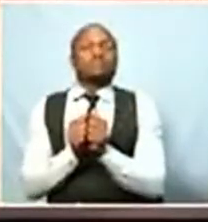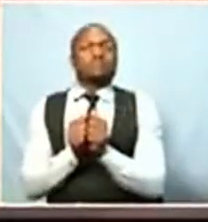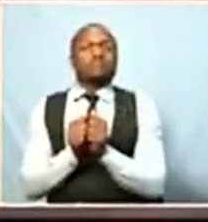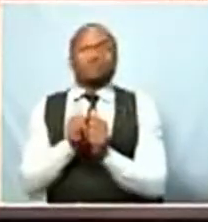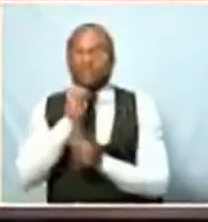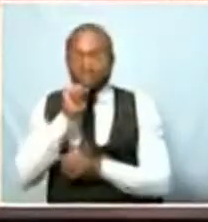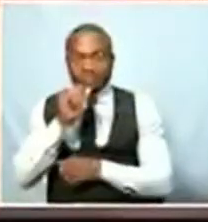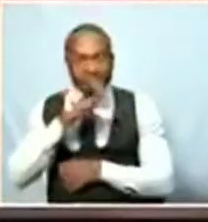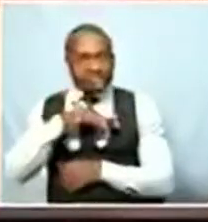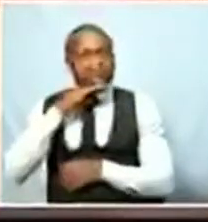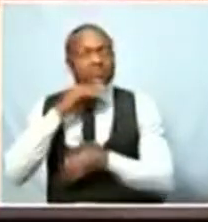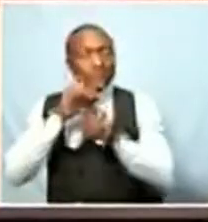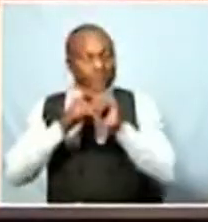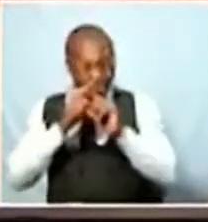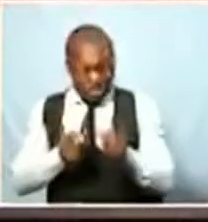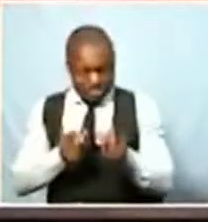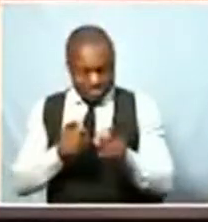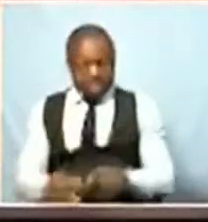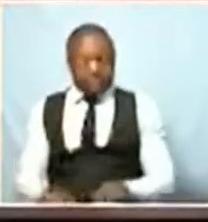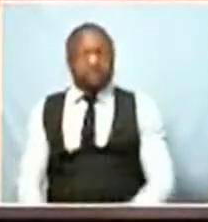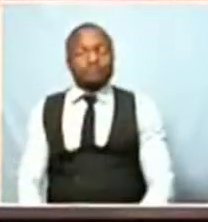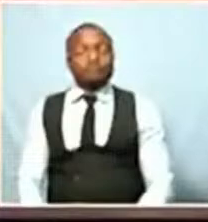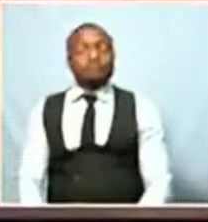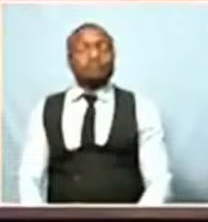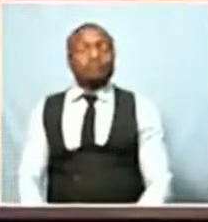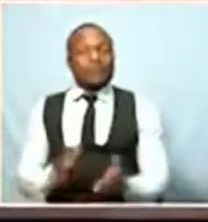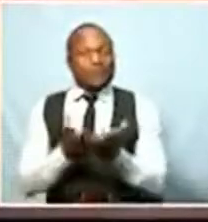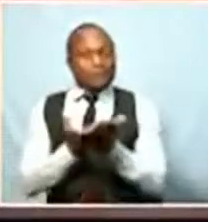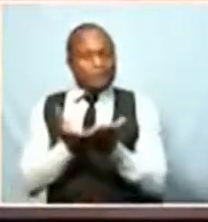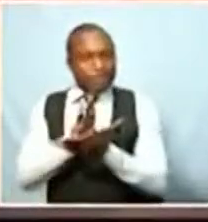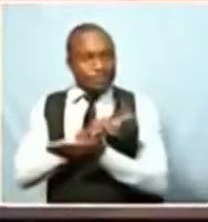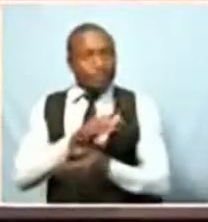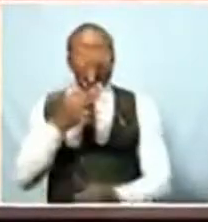inadequacy. But if you go to page 5,